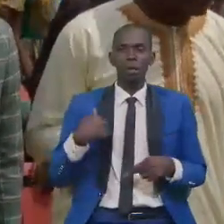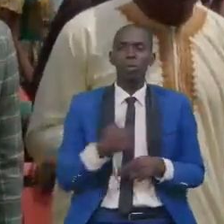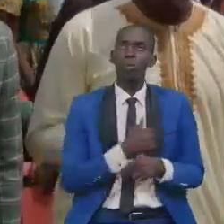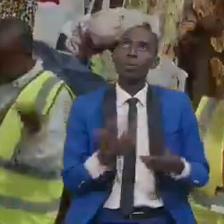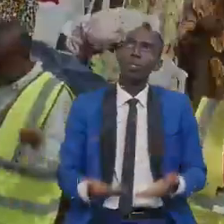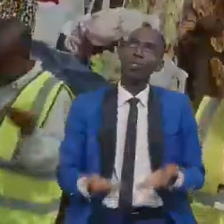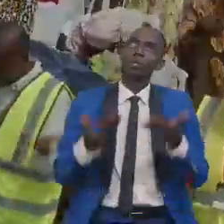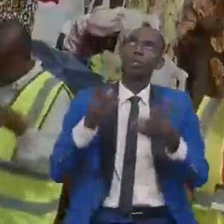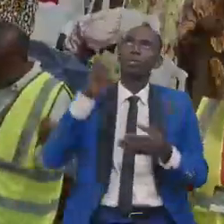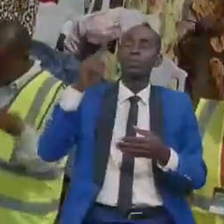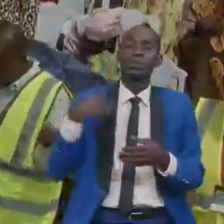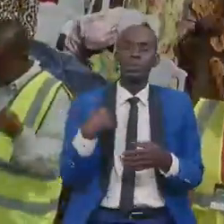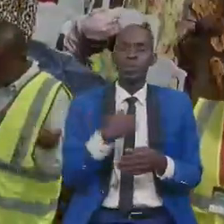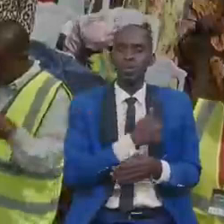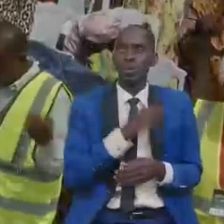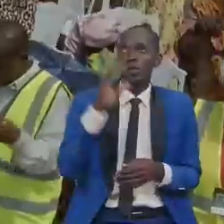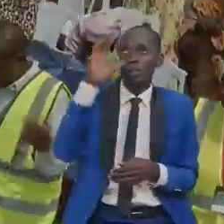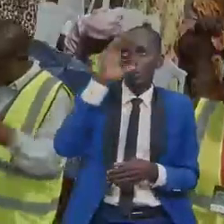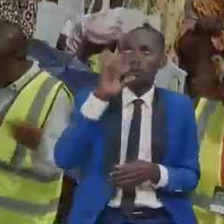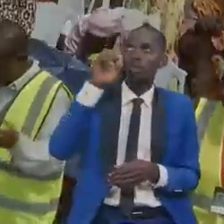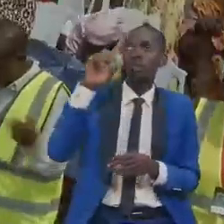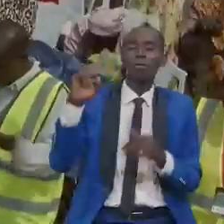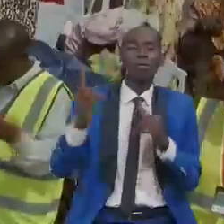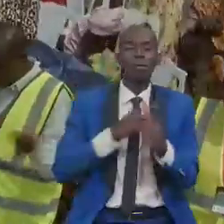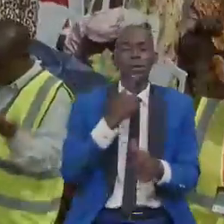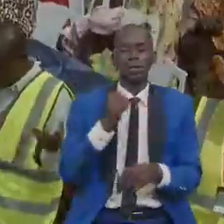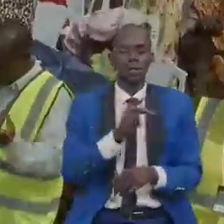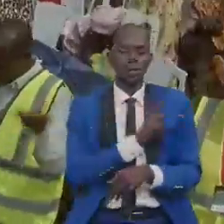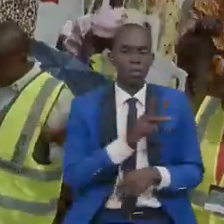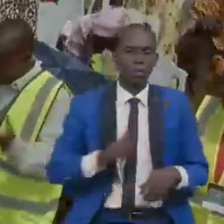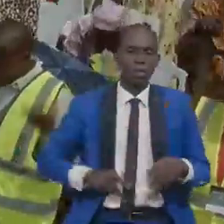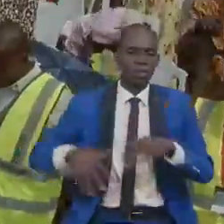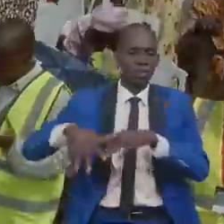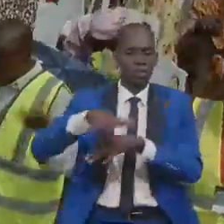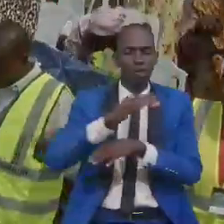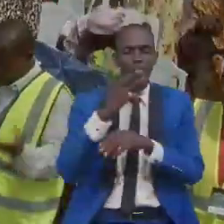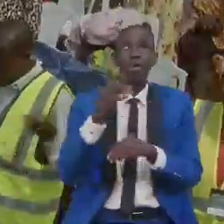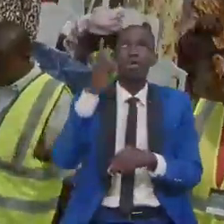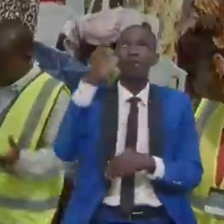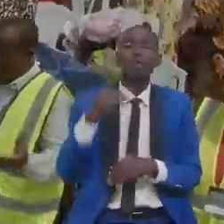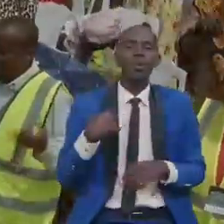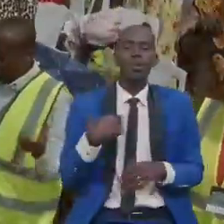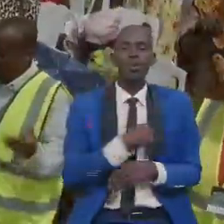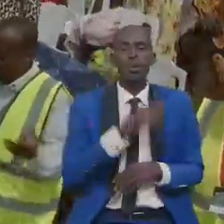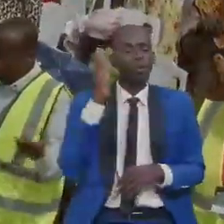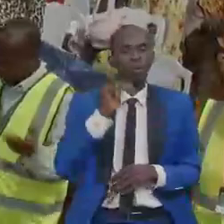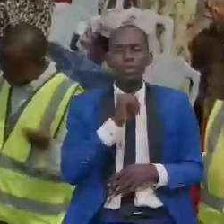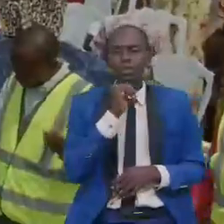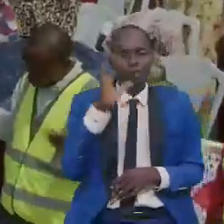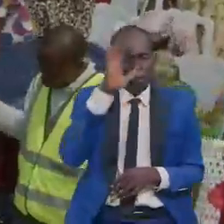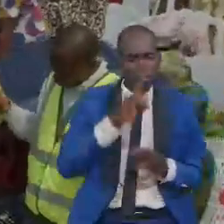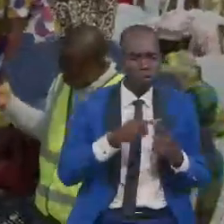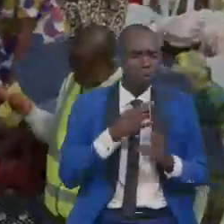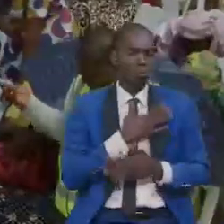will seek fast the kingdom of God will not seek to please man